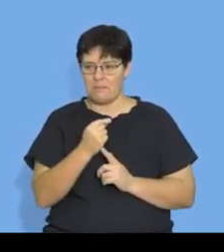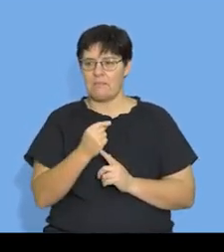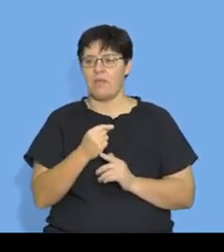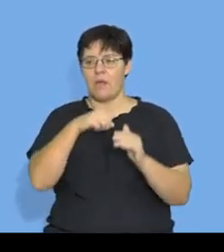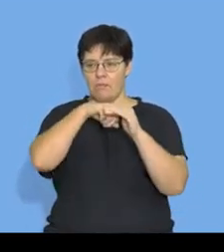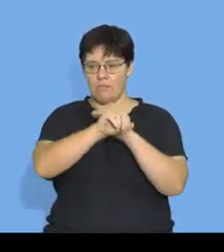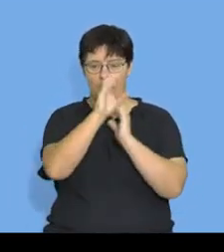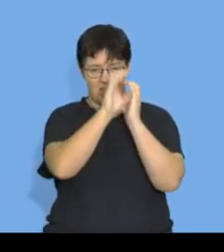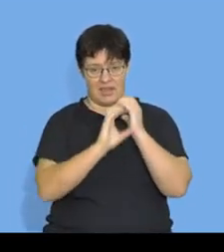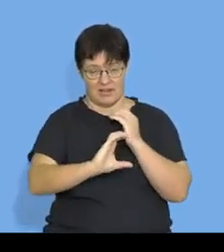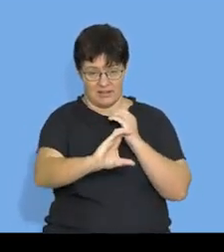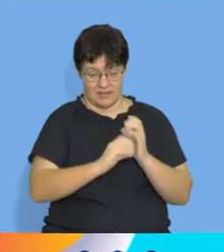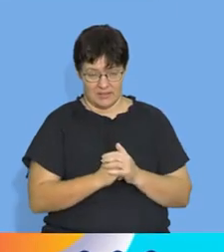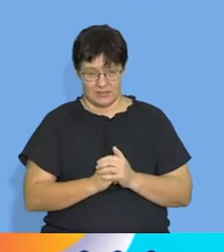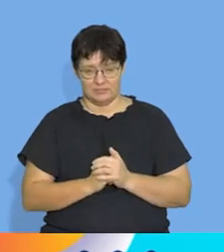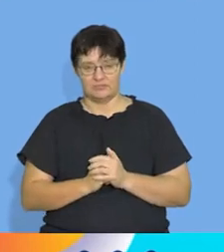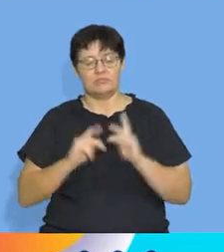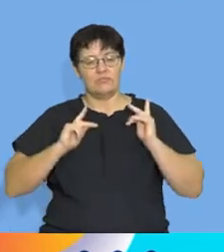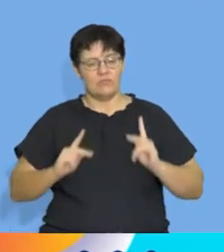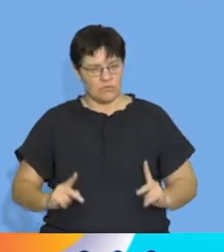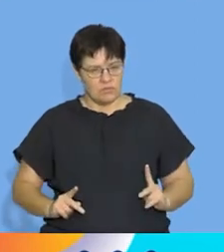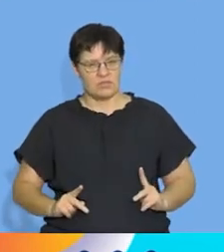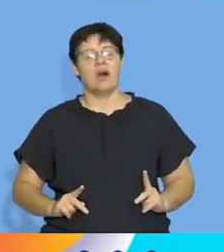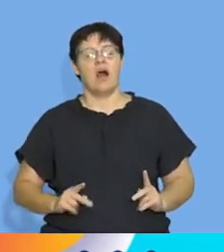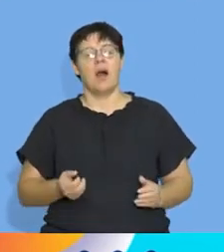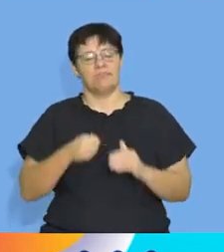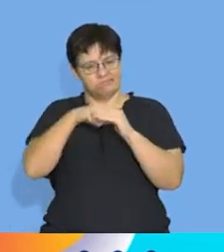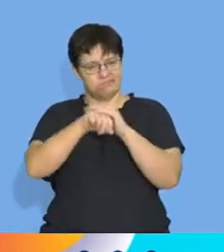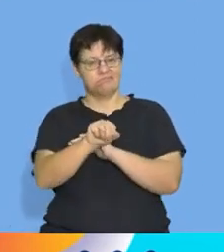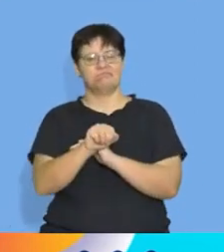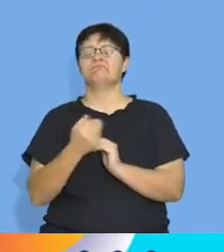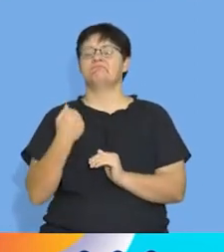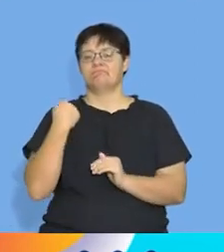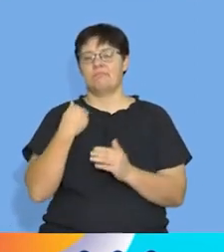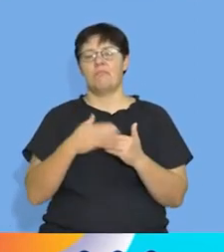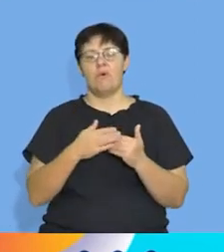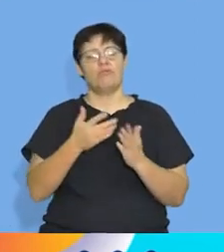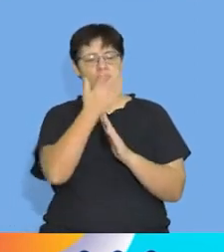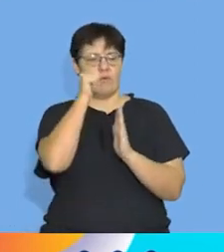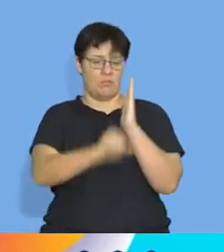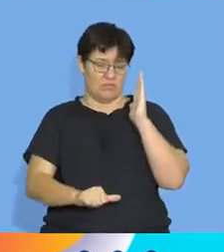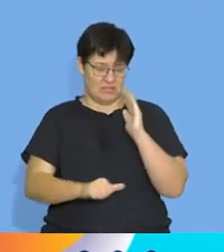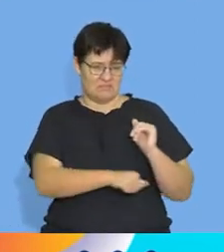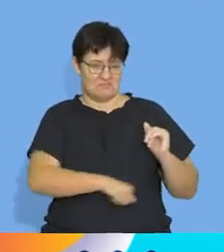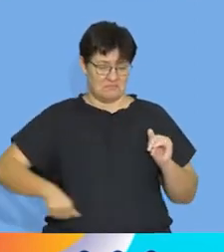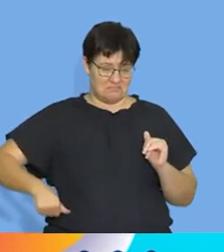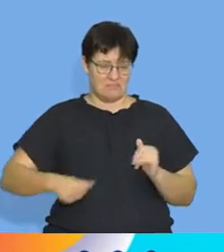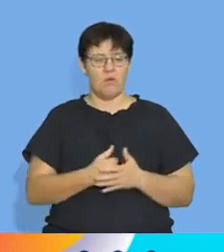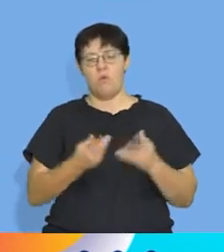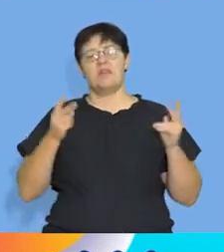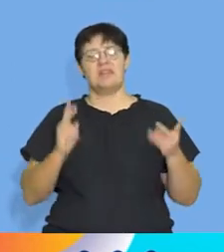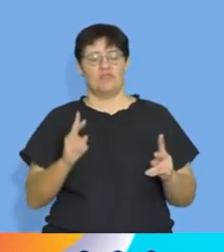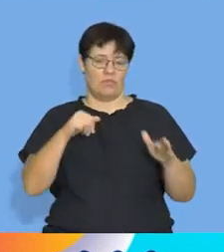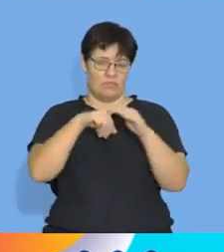canal. So humans have been able to deliver babies more recently through C-sections, as well as a